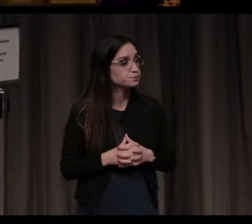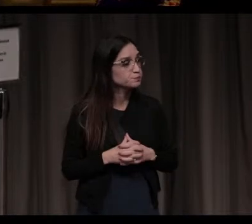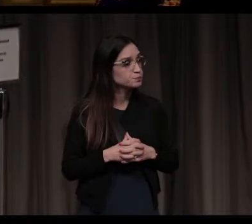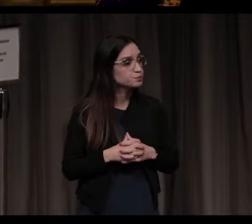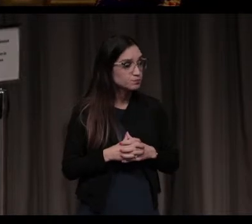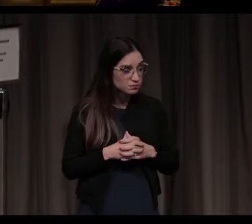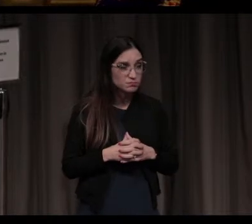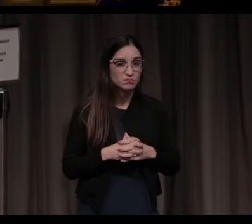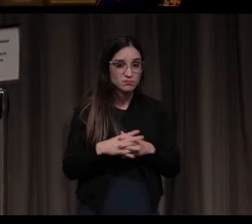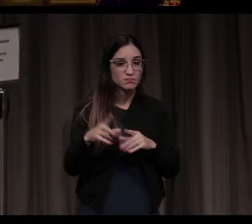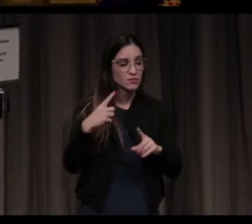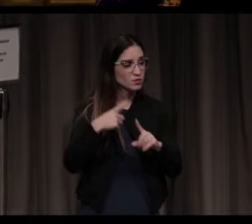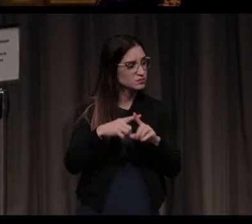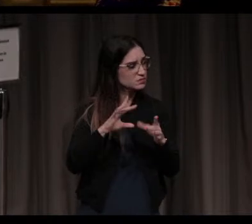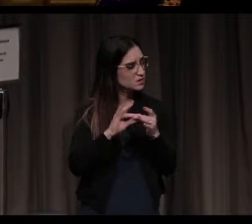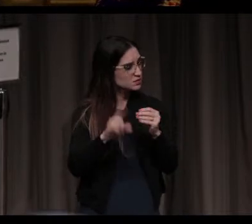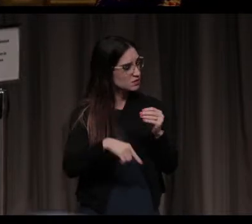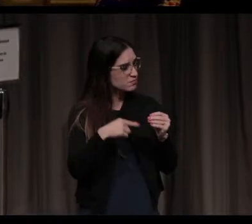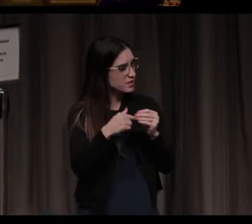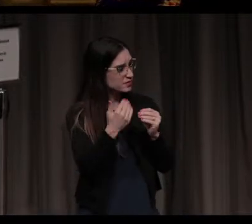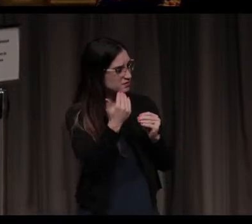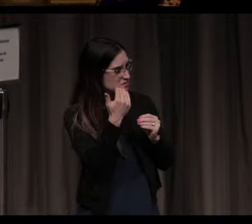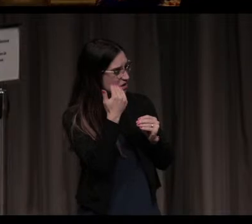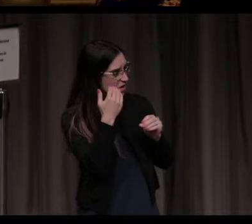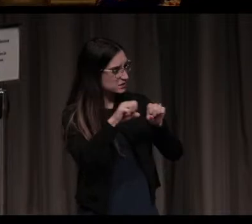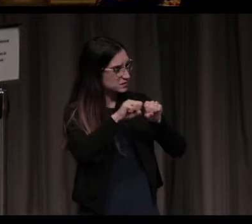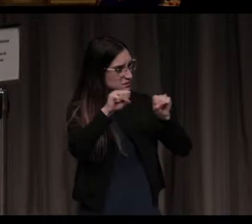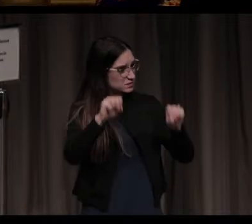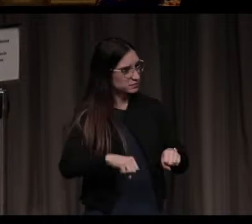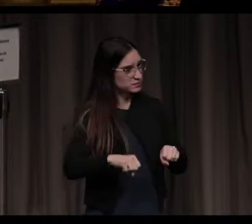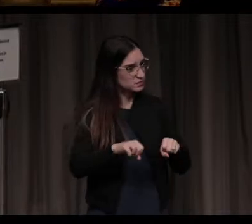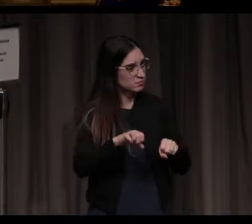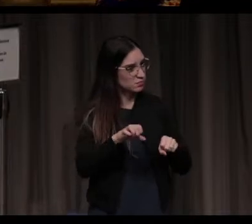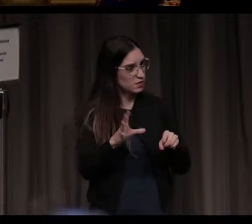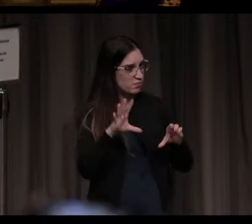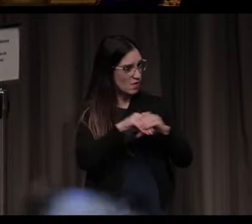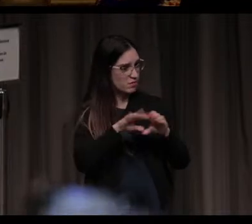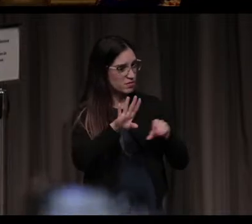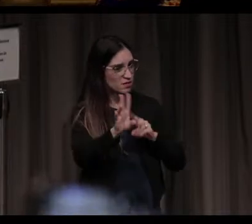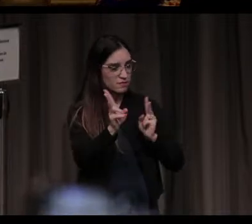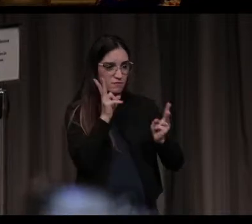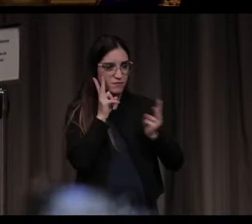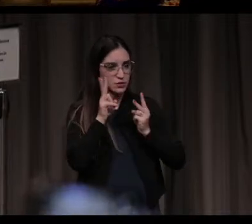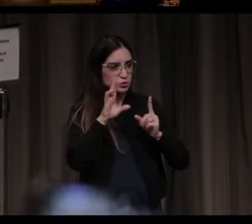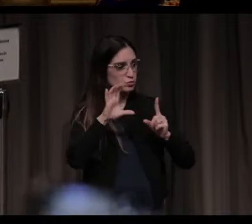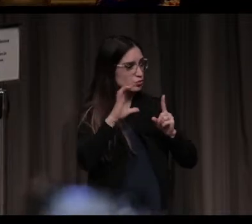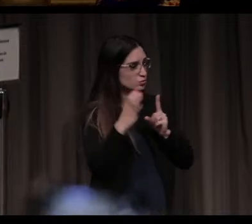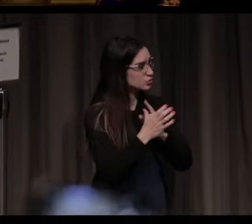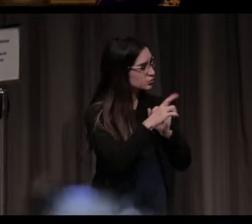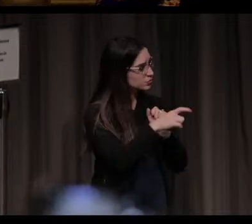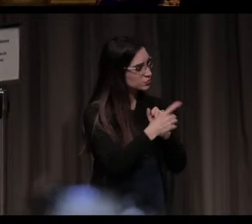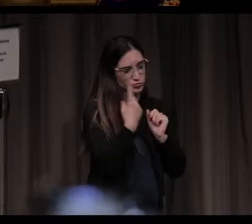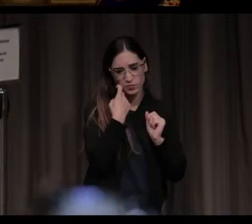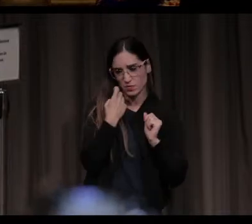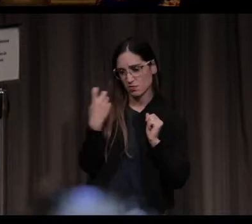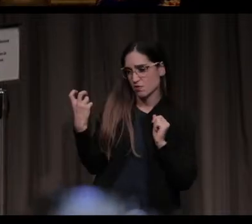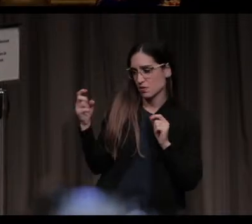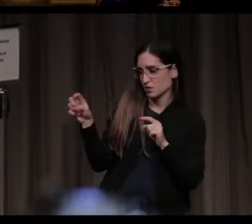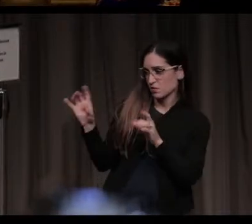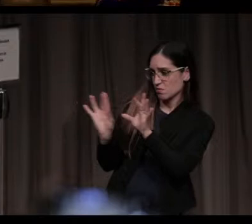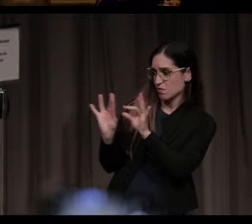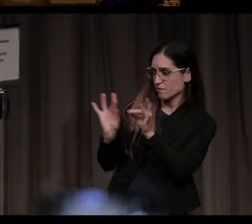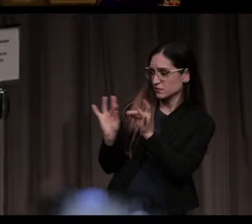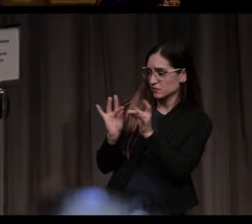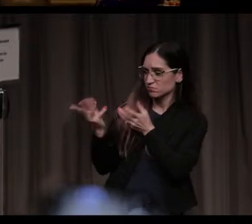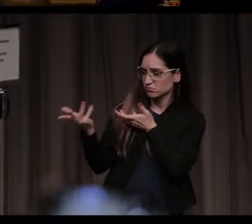talk a lot about these knowledge systems, you know, behind these visual cultures. And your story with Khadijah and that conversation just reminded me,